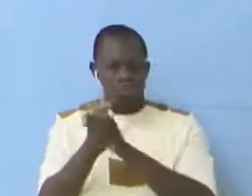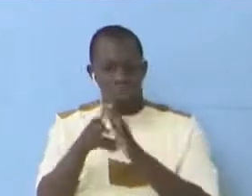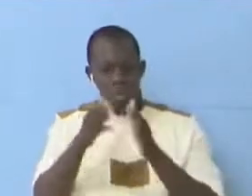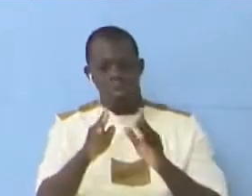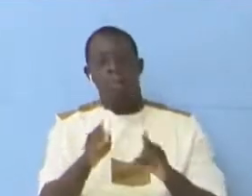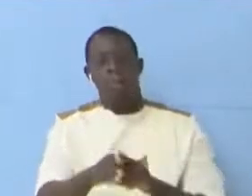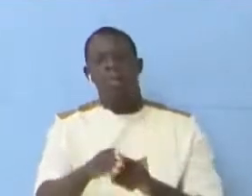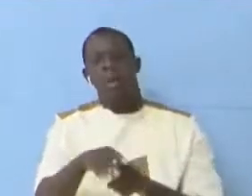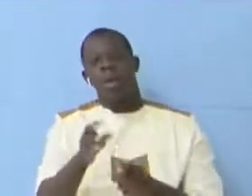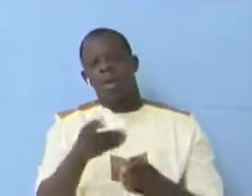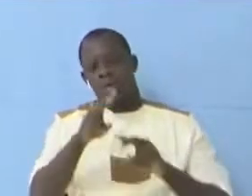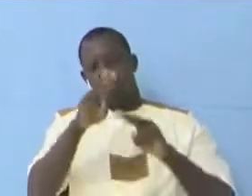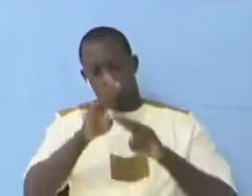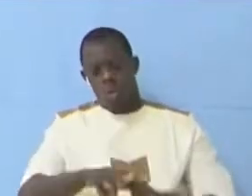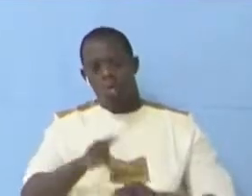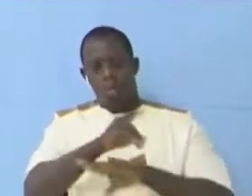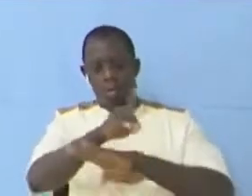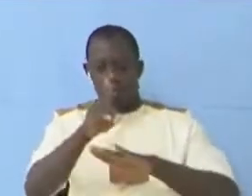then I sat down.